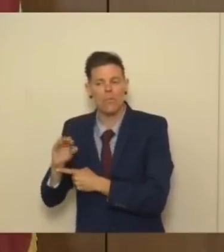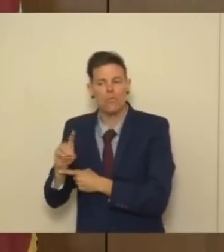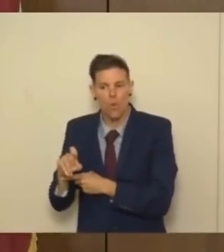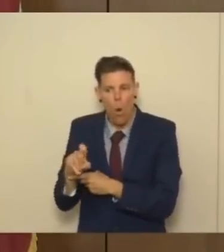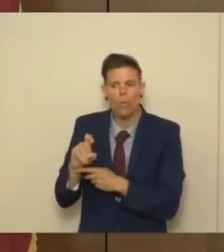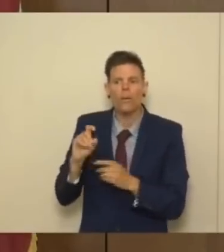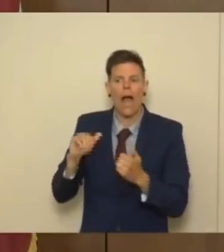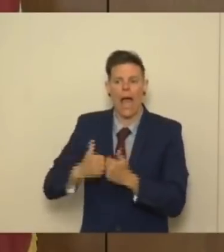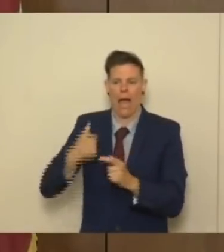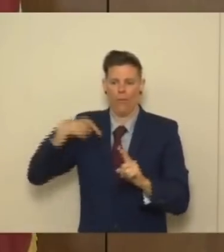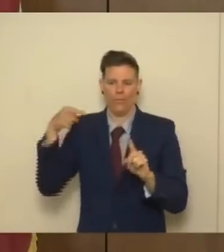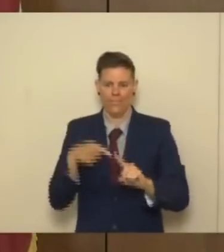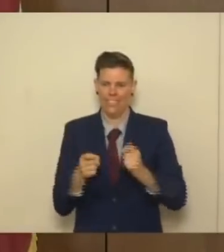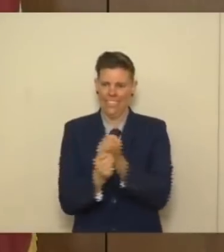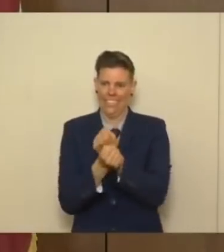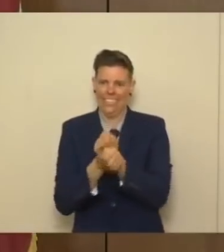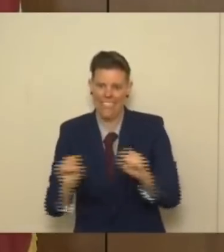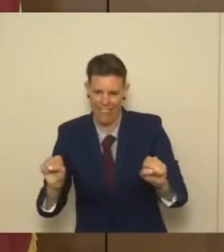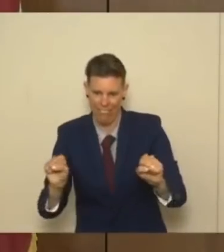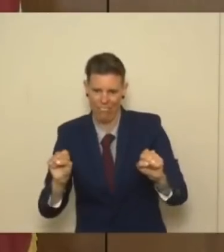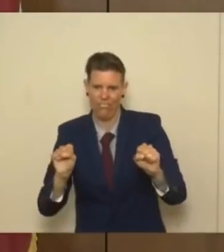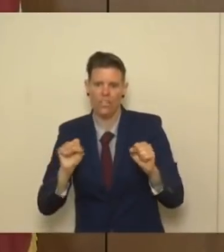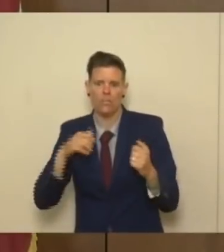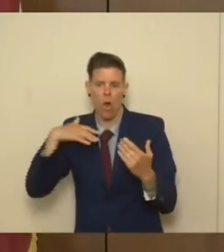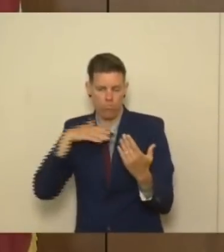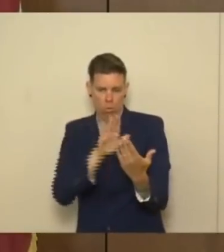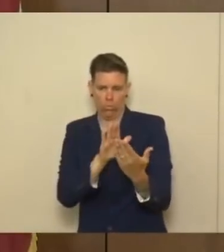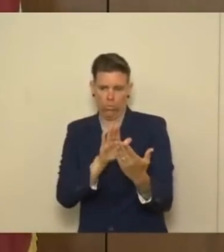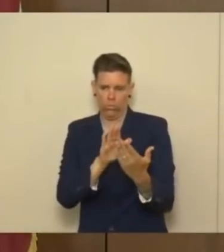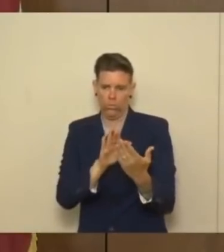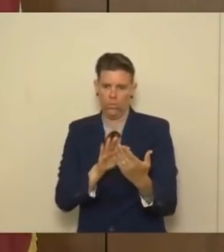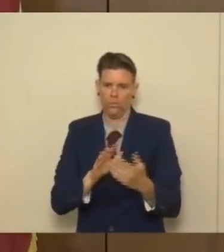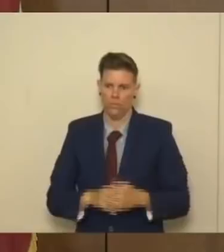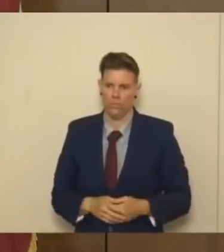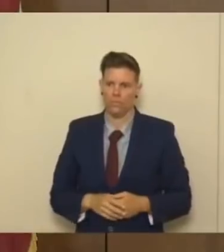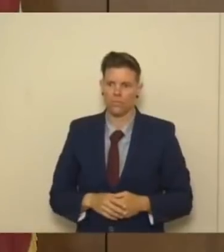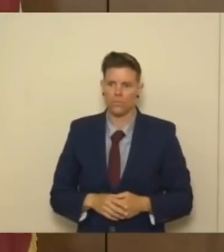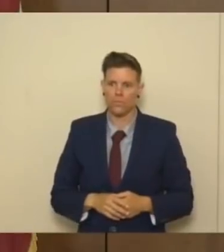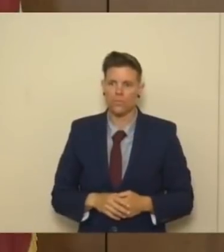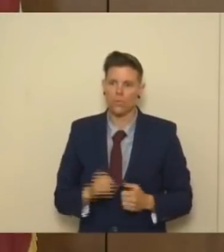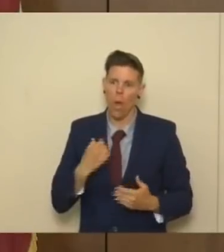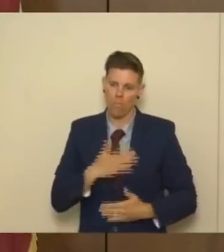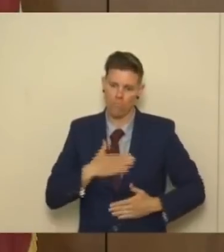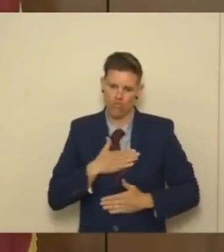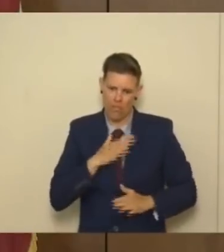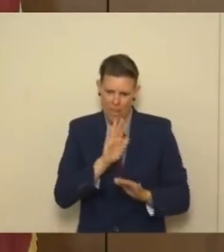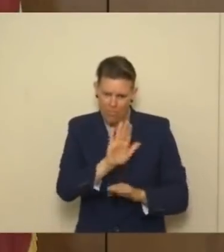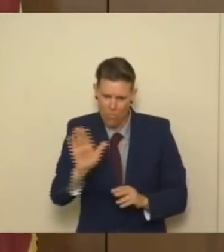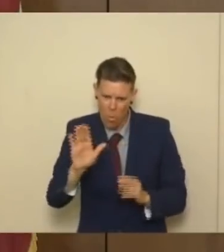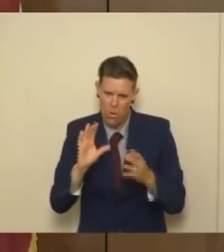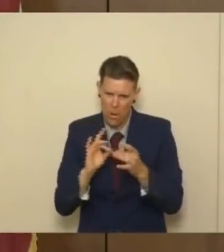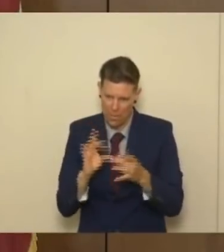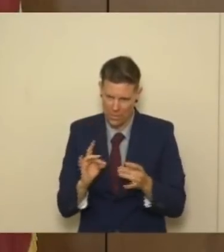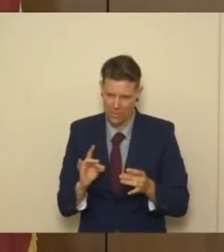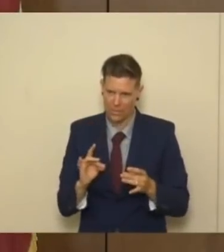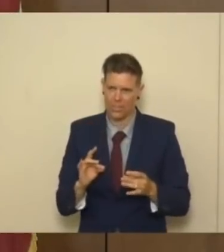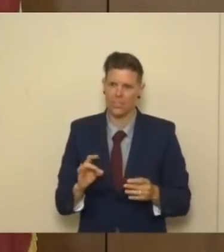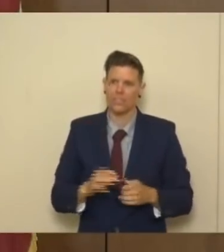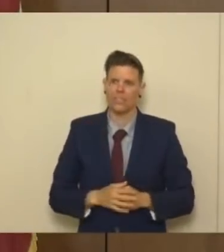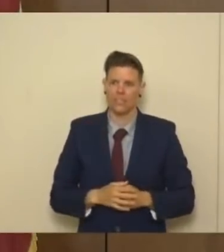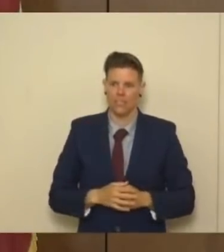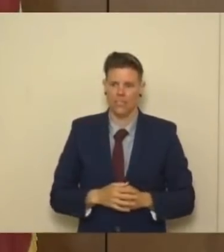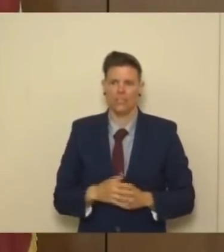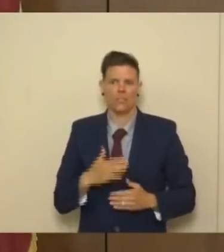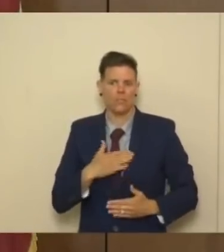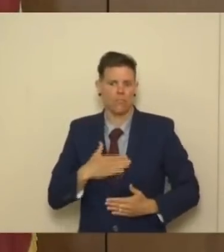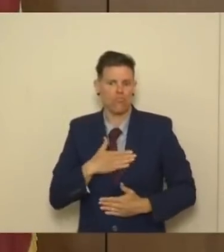by maybe stepping out a little bit further in that regard. So I appreciate the comment very much. And I appreciate the opportunity to talk about it